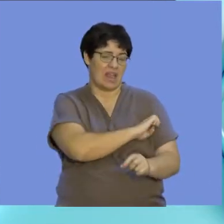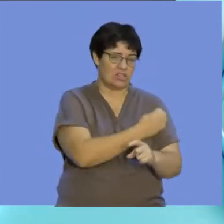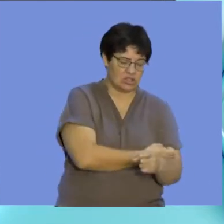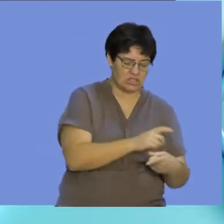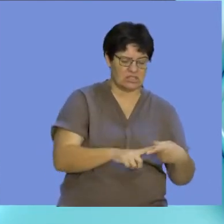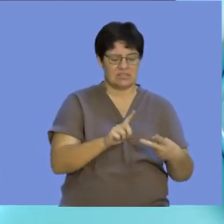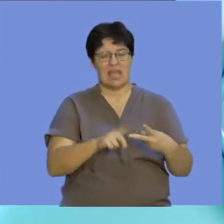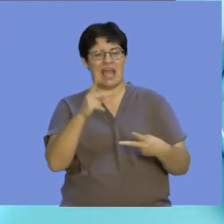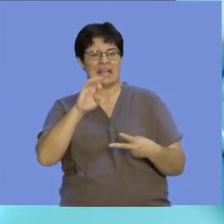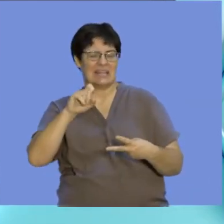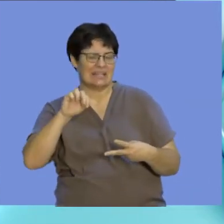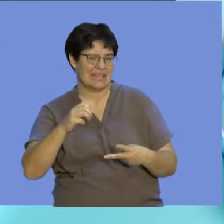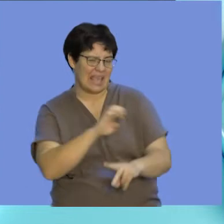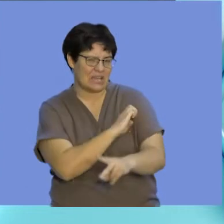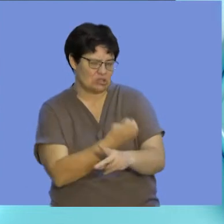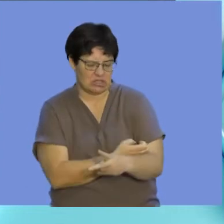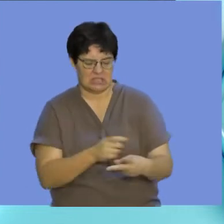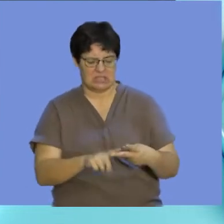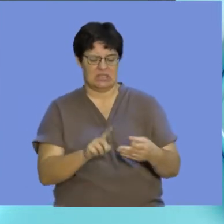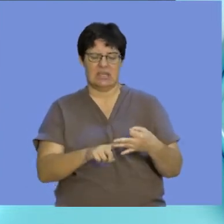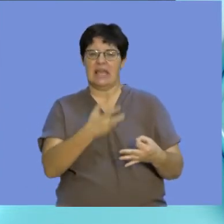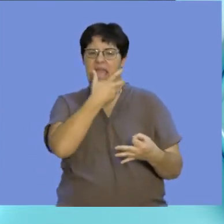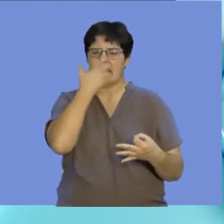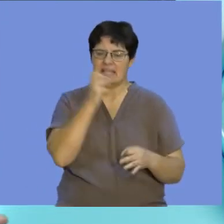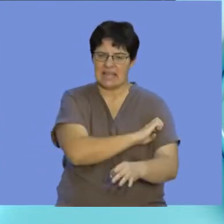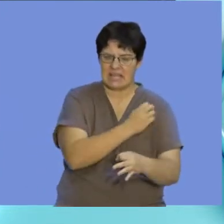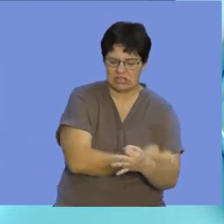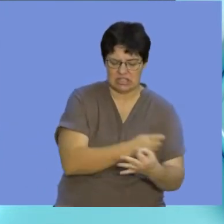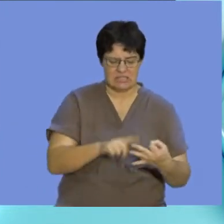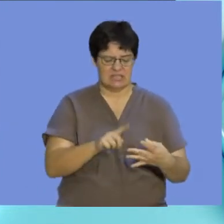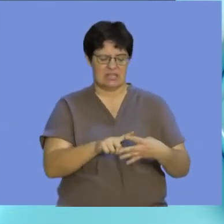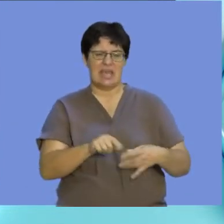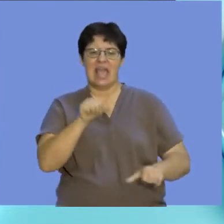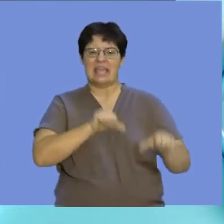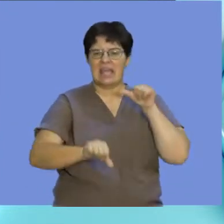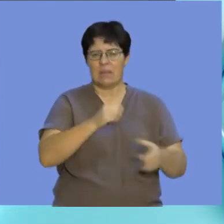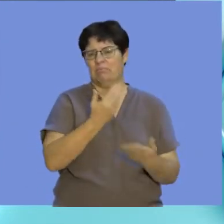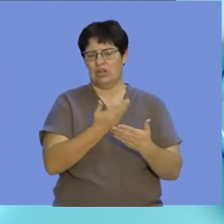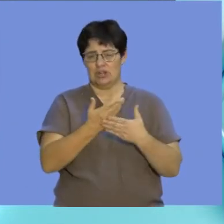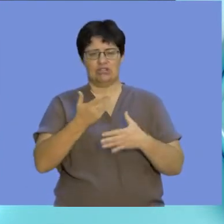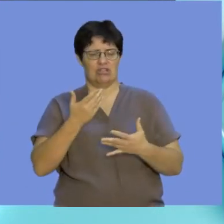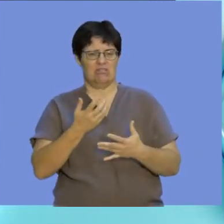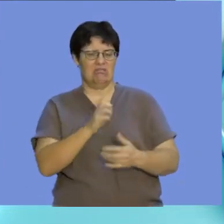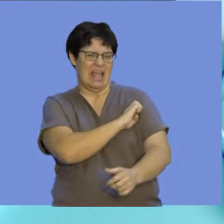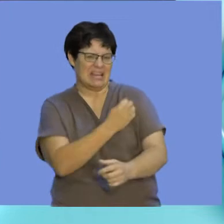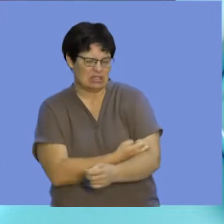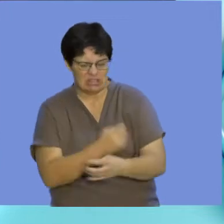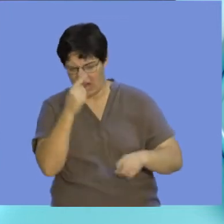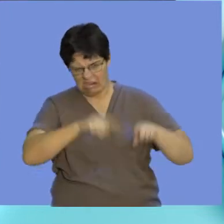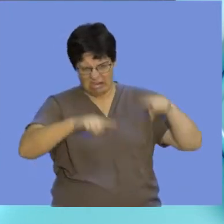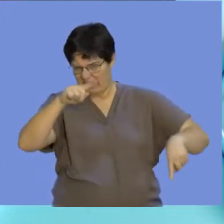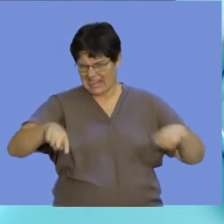there's kinetic energy, we know there's heat energy, there's chemical potential energy, there's lots of